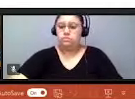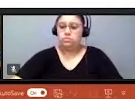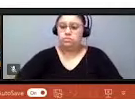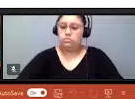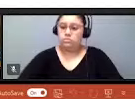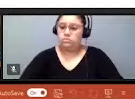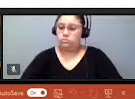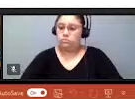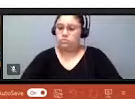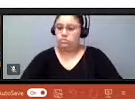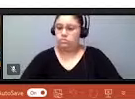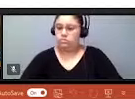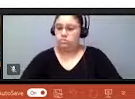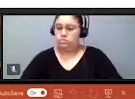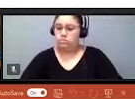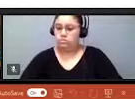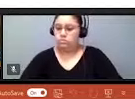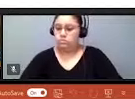fantastic